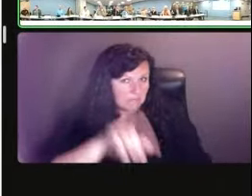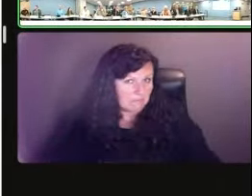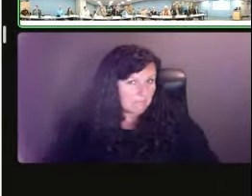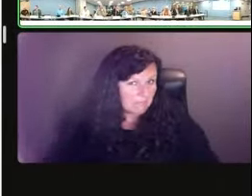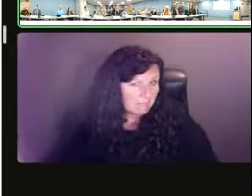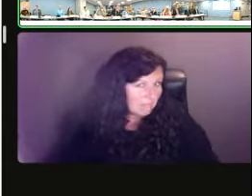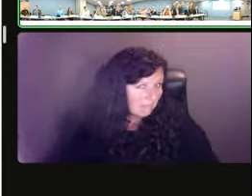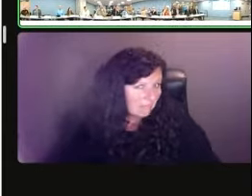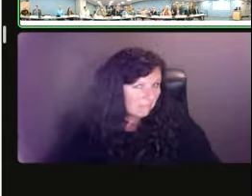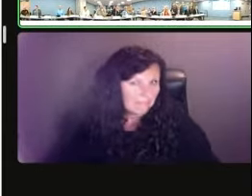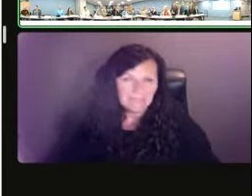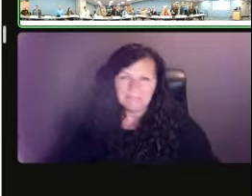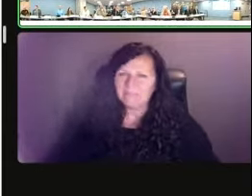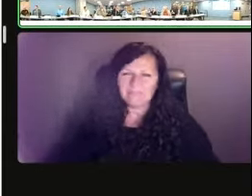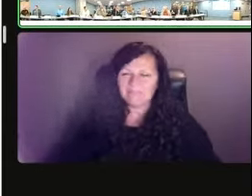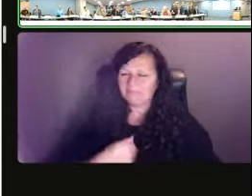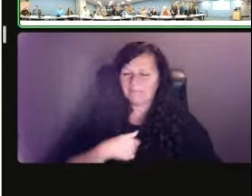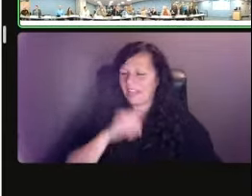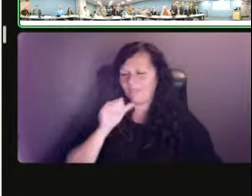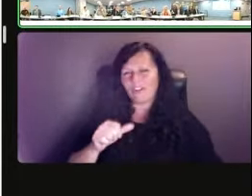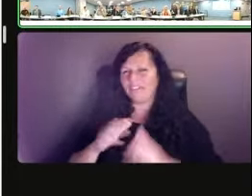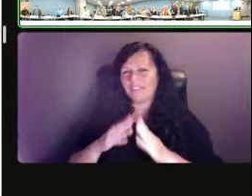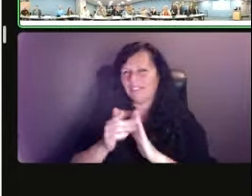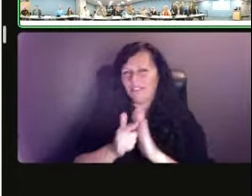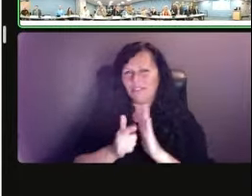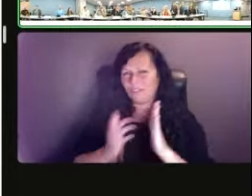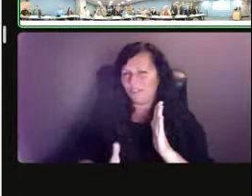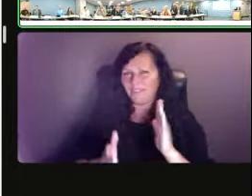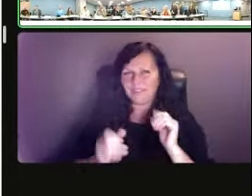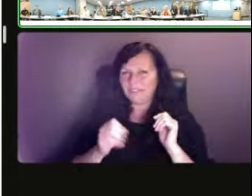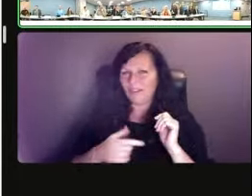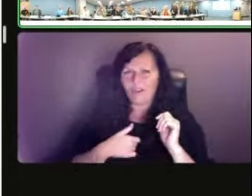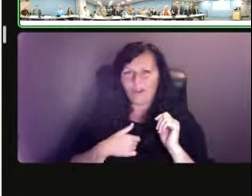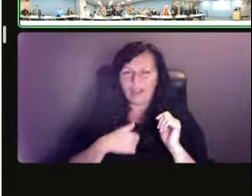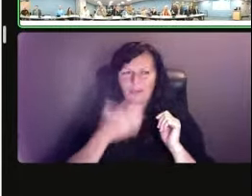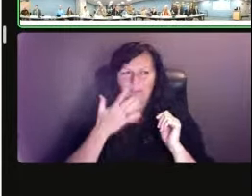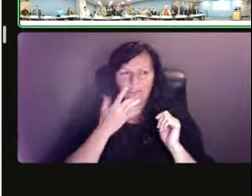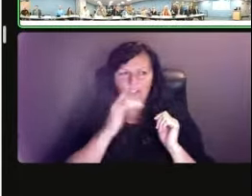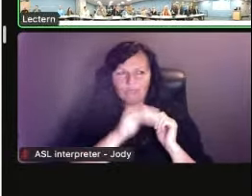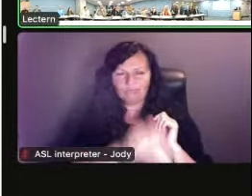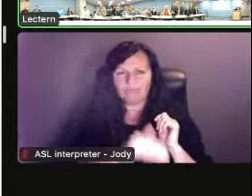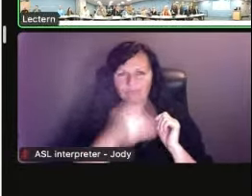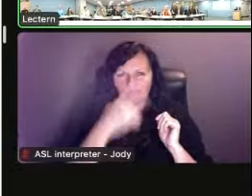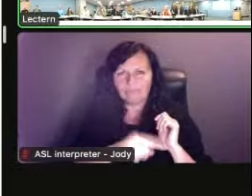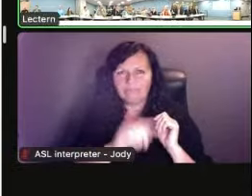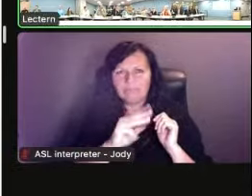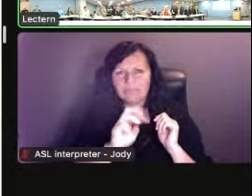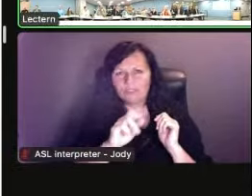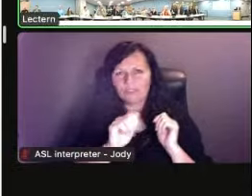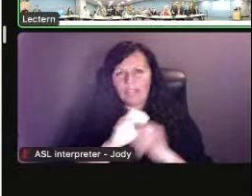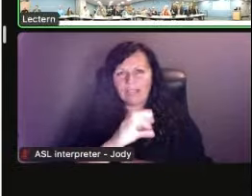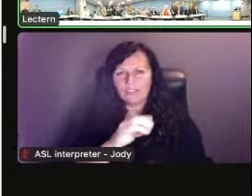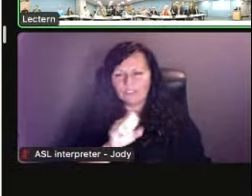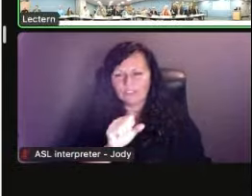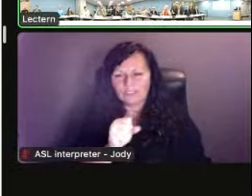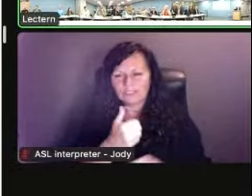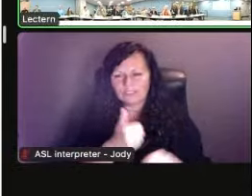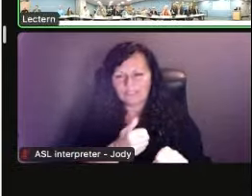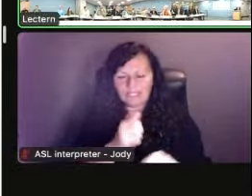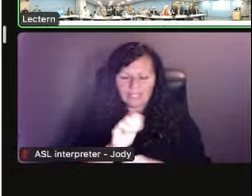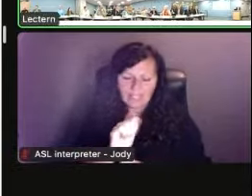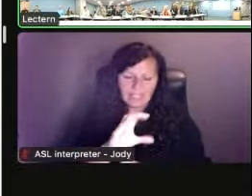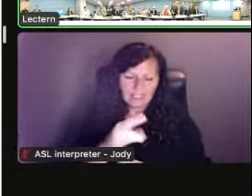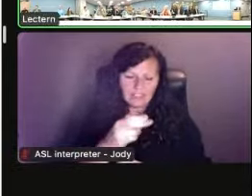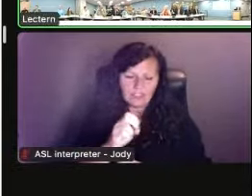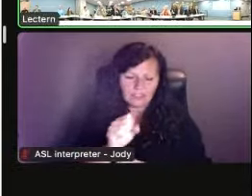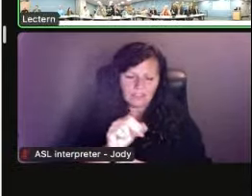not the city attorney, and I would ask Mr. Atchison to review that more specifically, but my understanding is that we